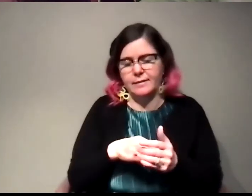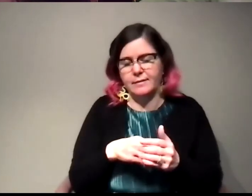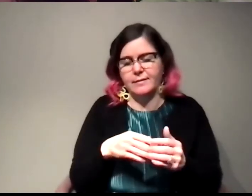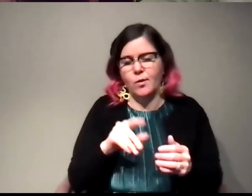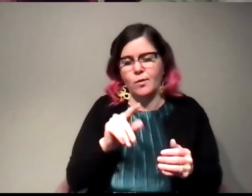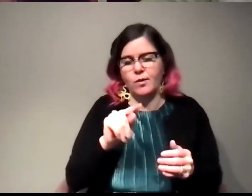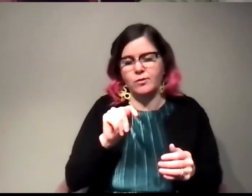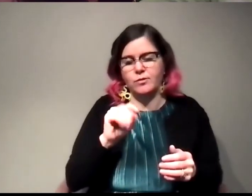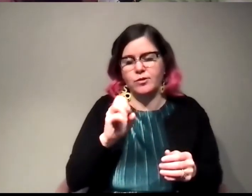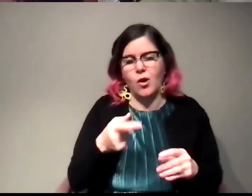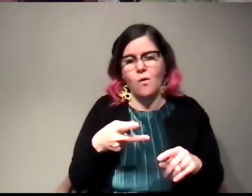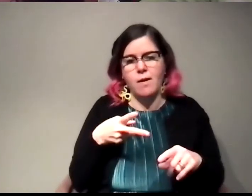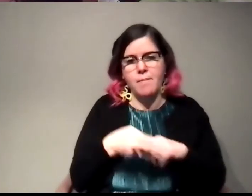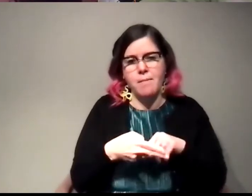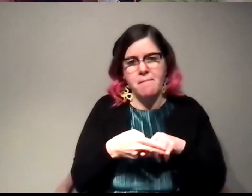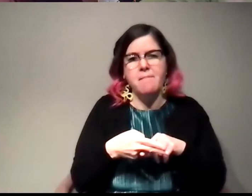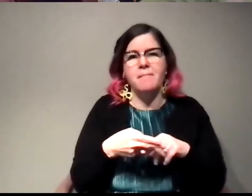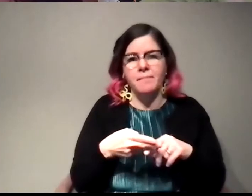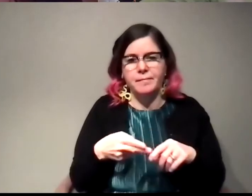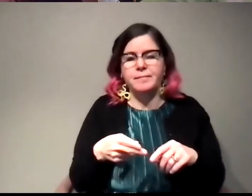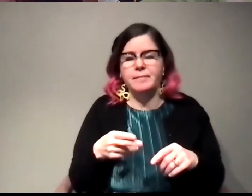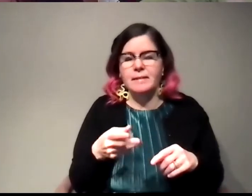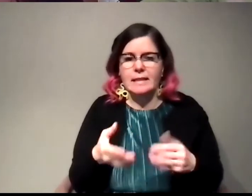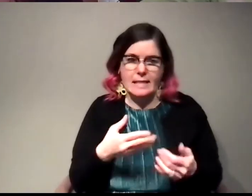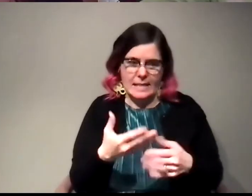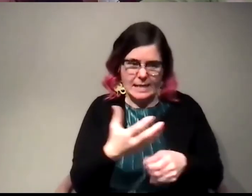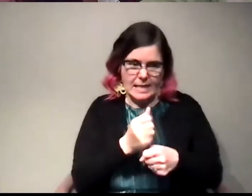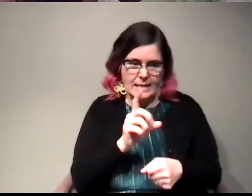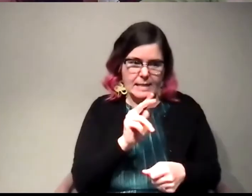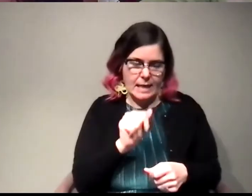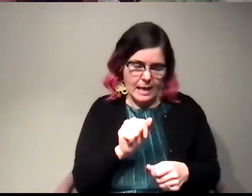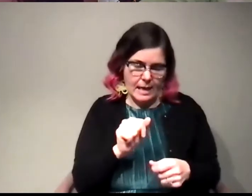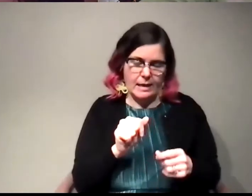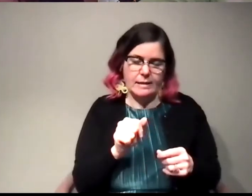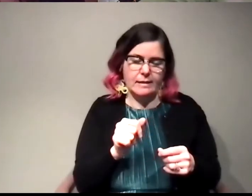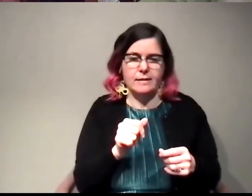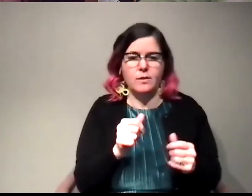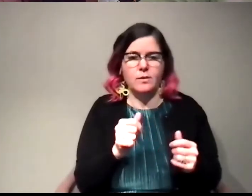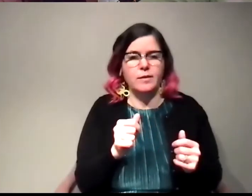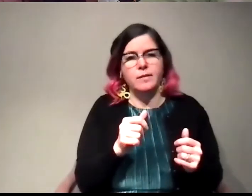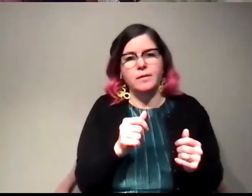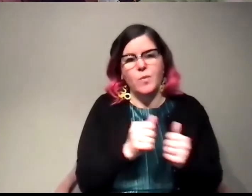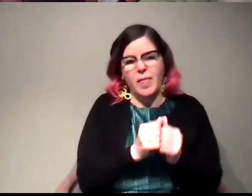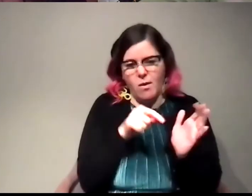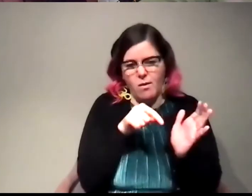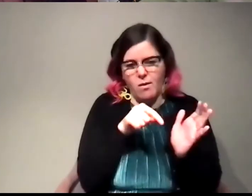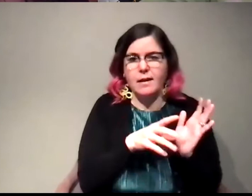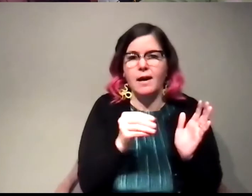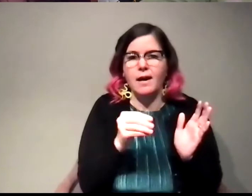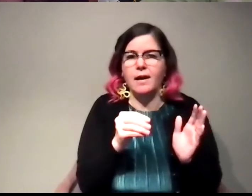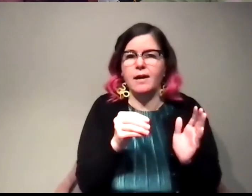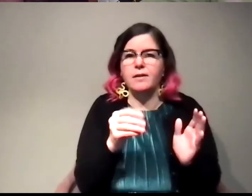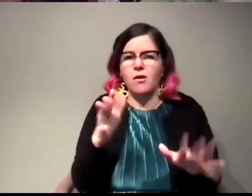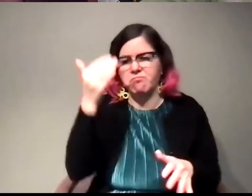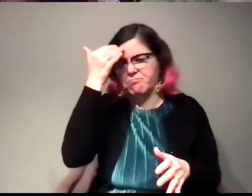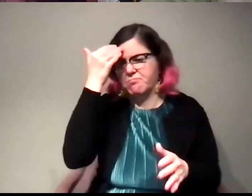a little toe clip is a convenient way to get DNA from a frog without being super invasive and to also know whether or not you've sampled from this particular